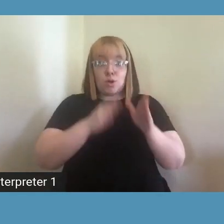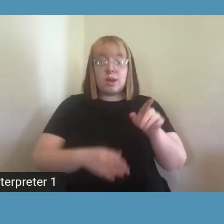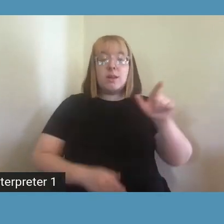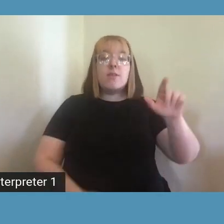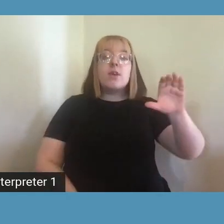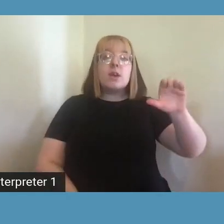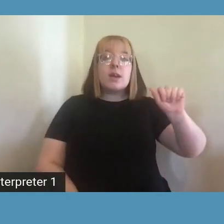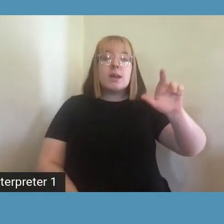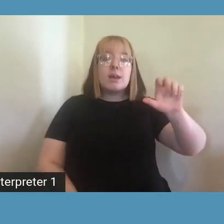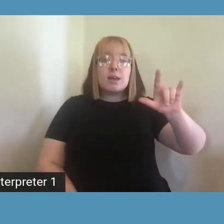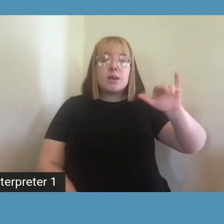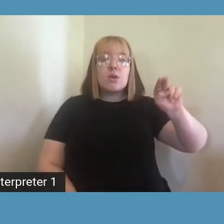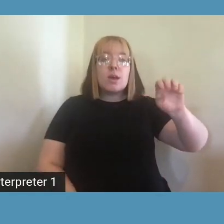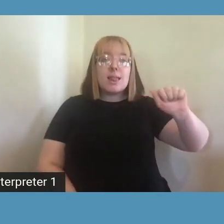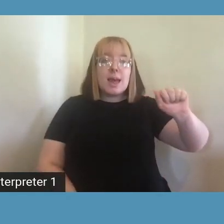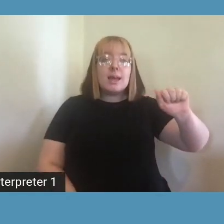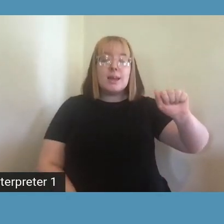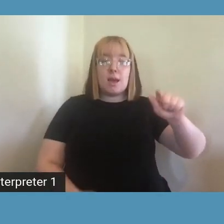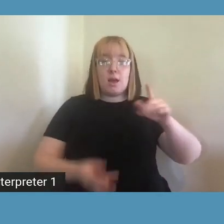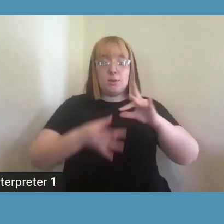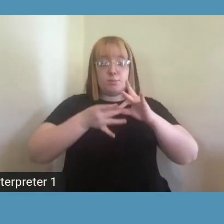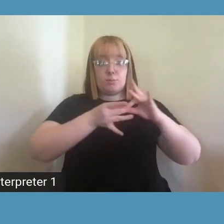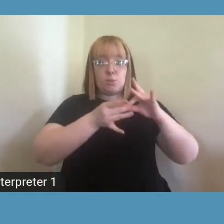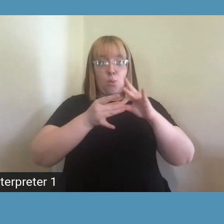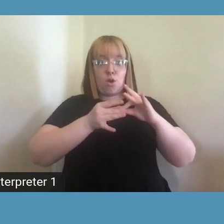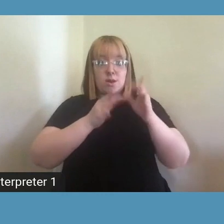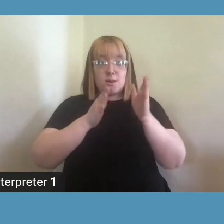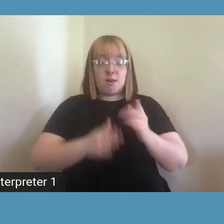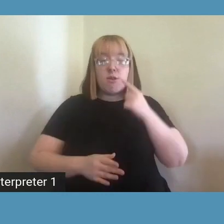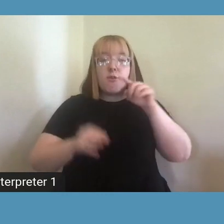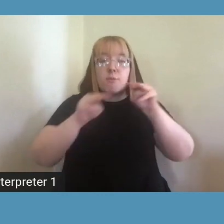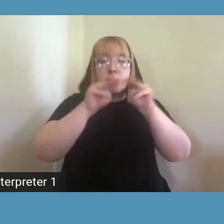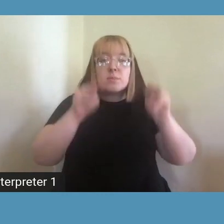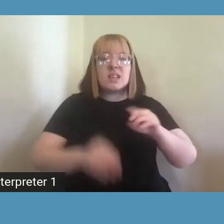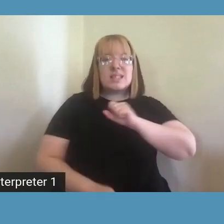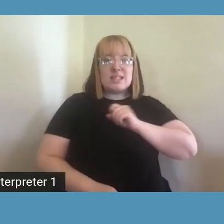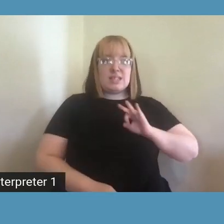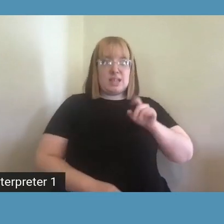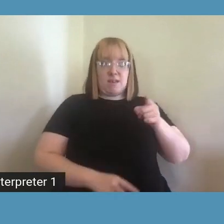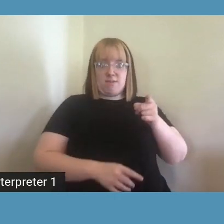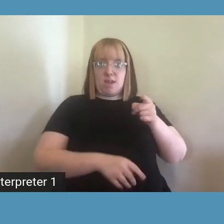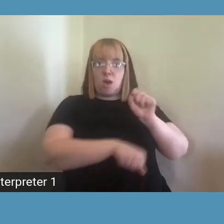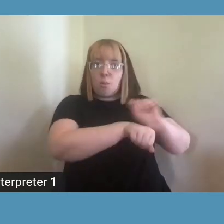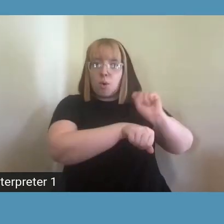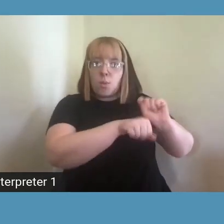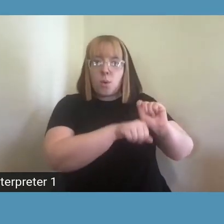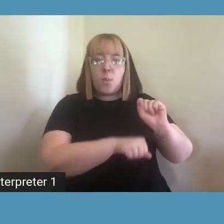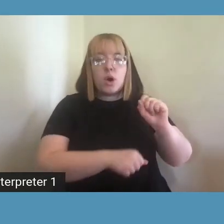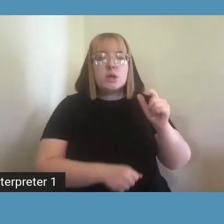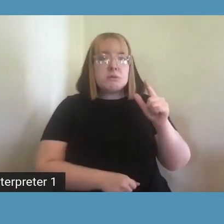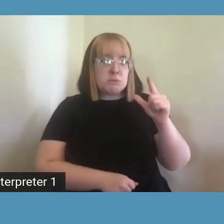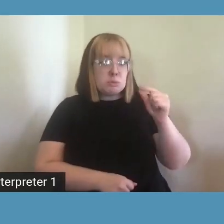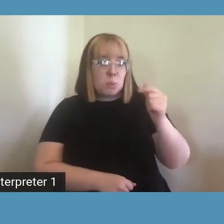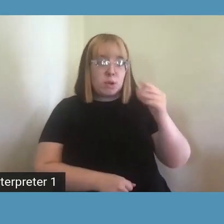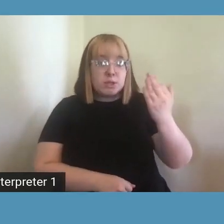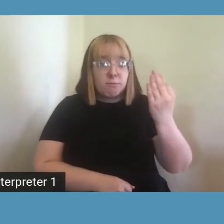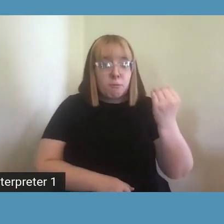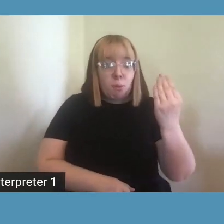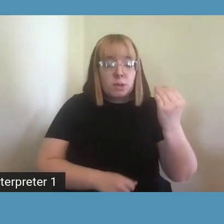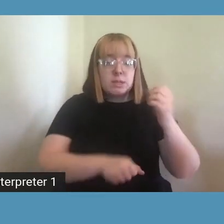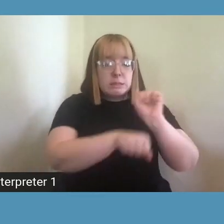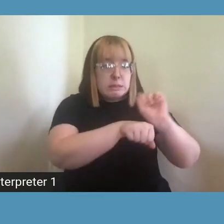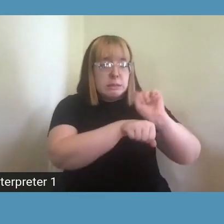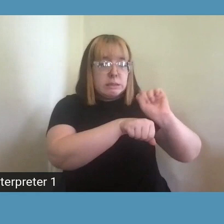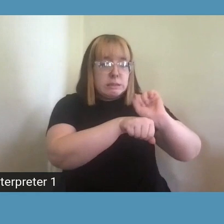in Raleigh, North Carolina, where he has been on staff since 2014. He's currently the video producer for the